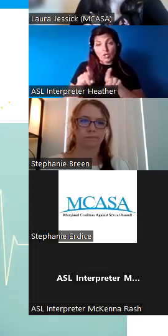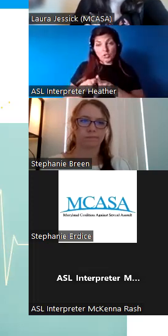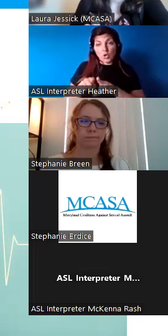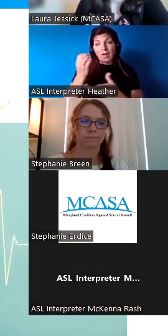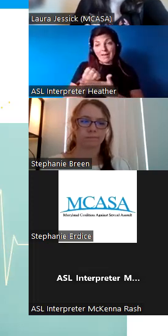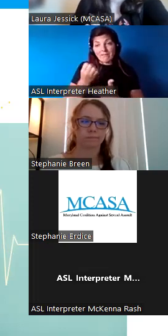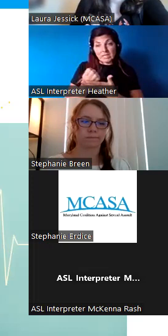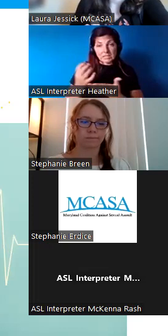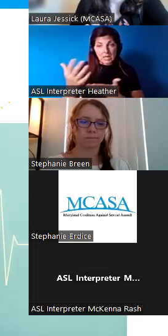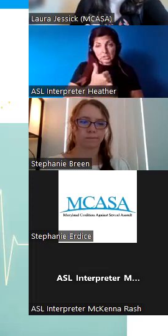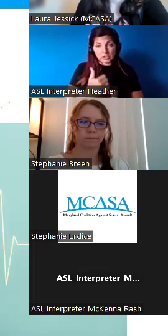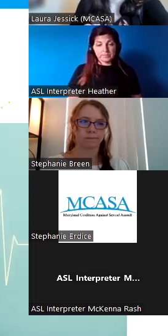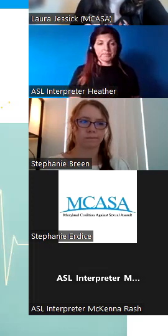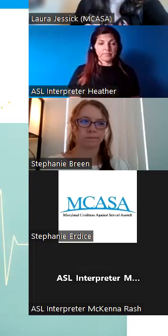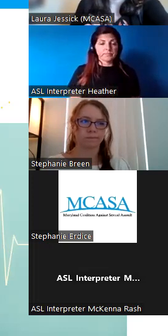evidence collection.